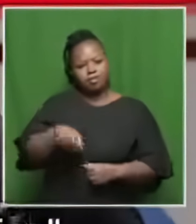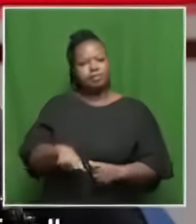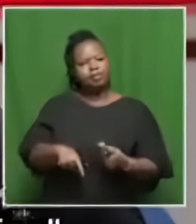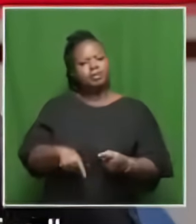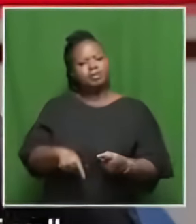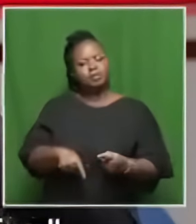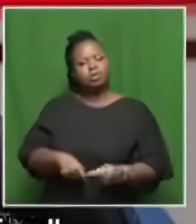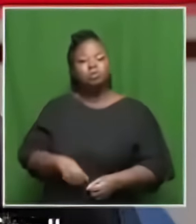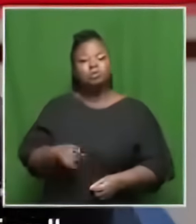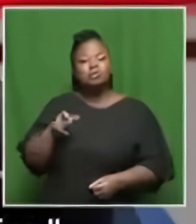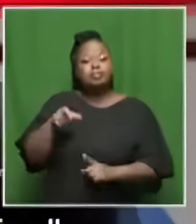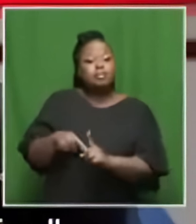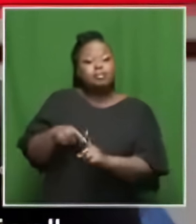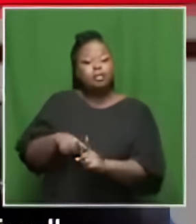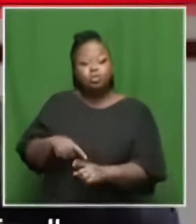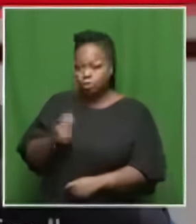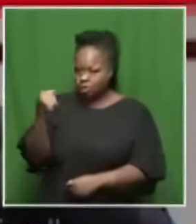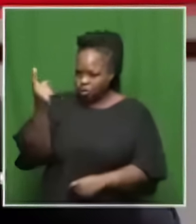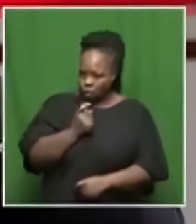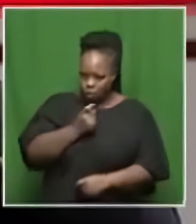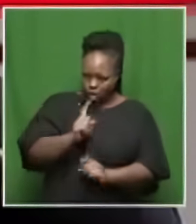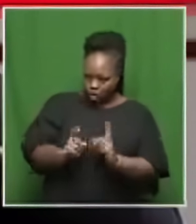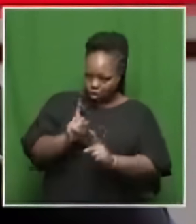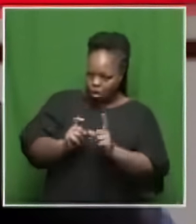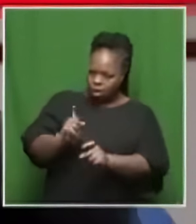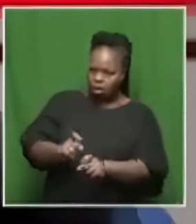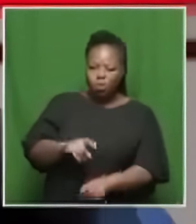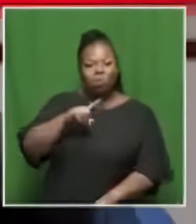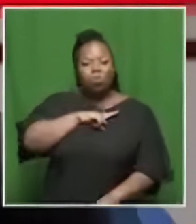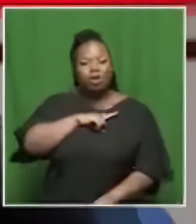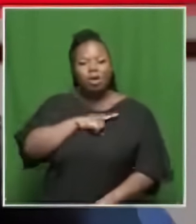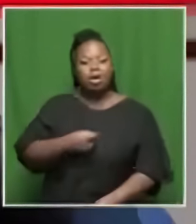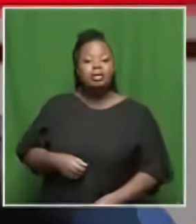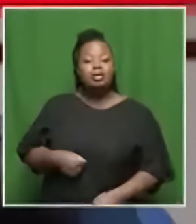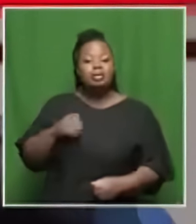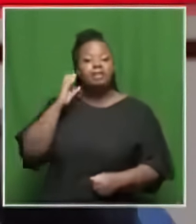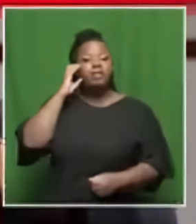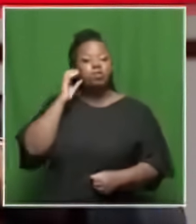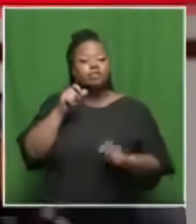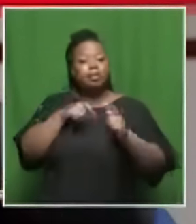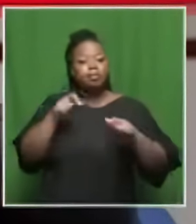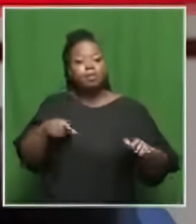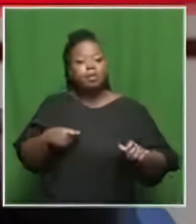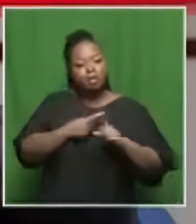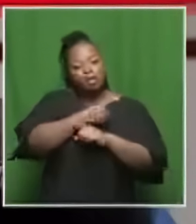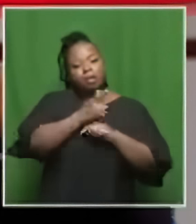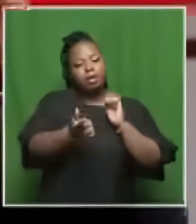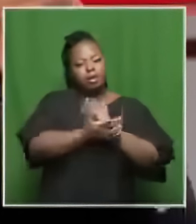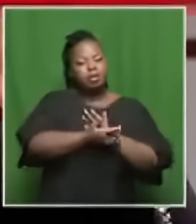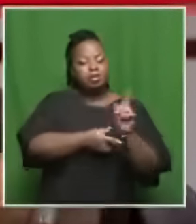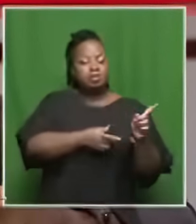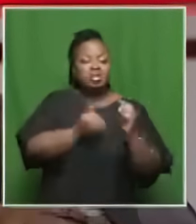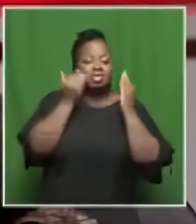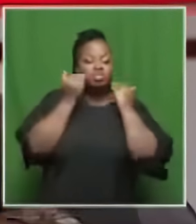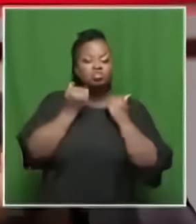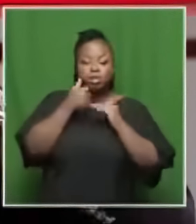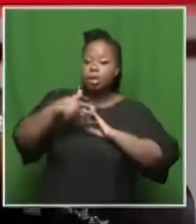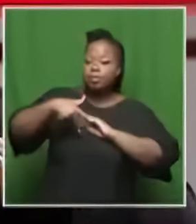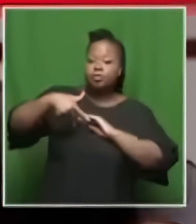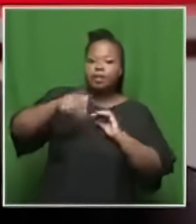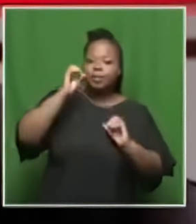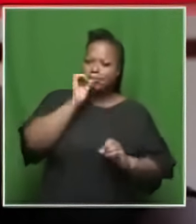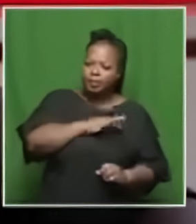This is a type of a character that needs to be called, who was tapping on the phones of people illegally without a magistrate or a judge's